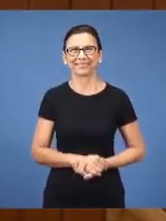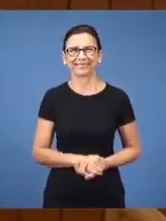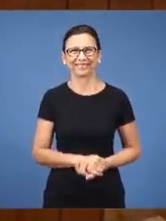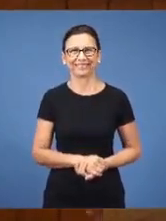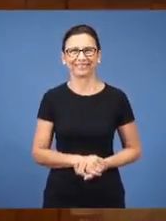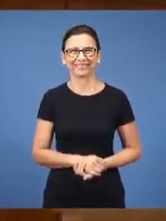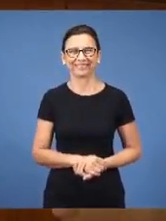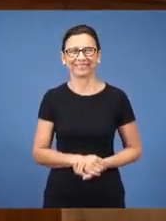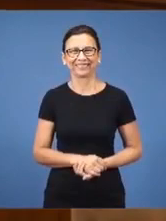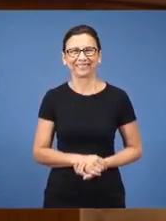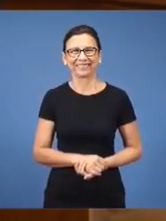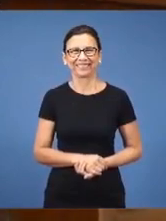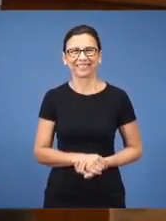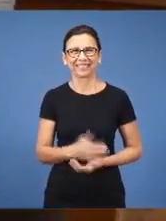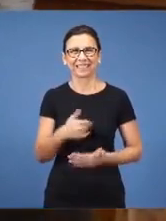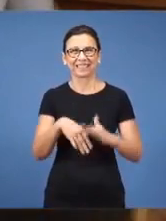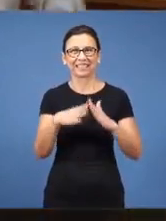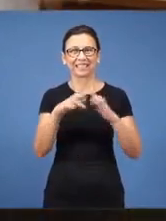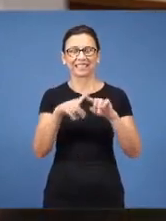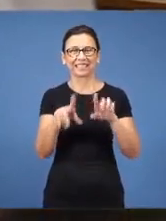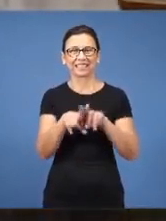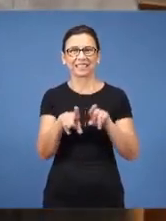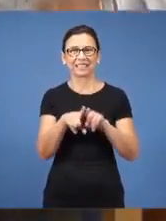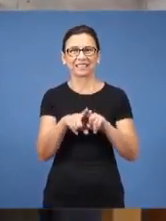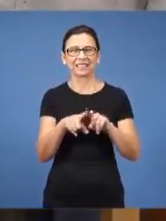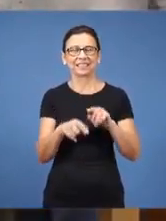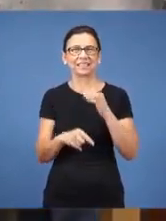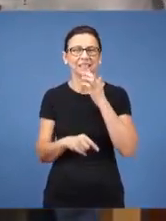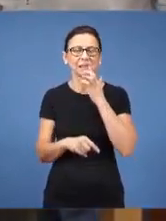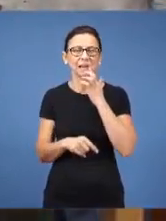up. Include the church. 3:20.